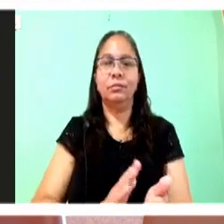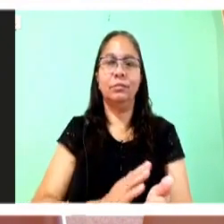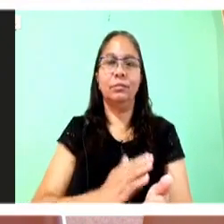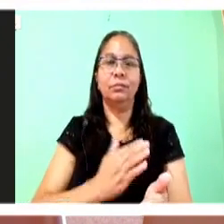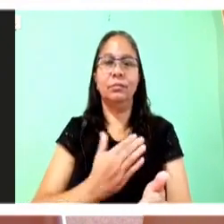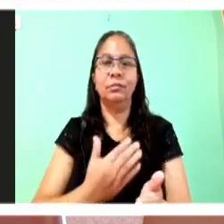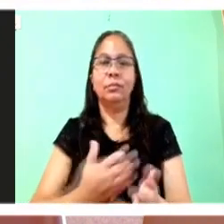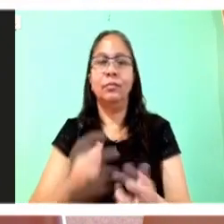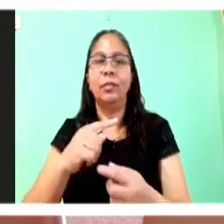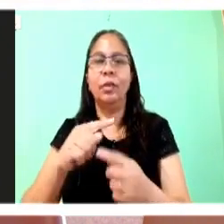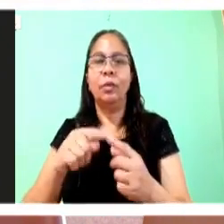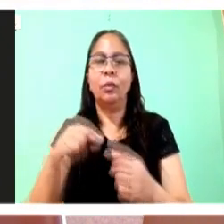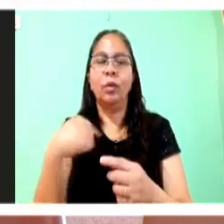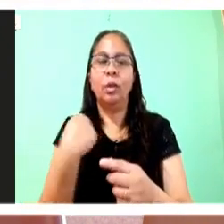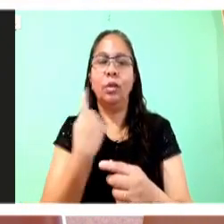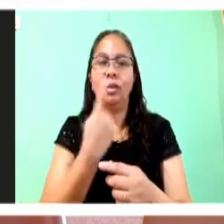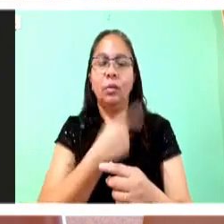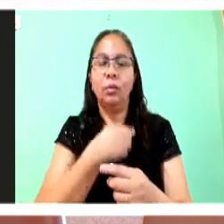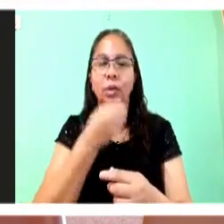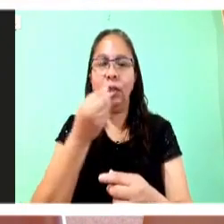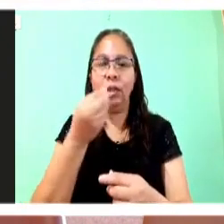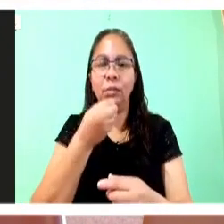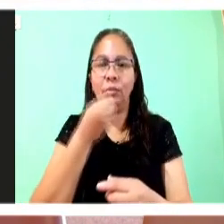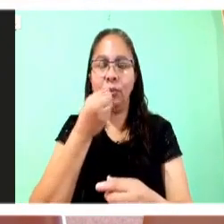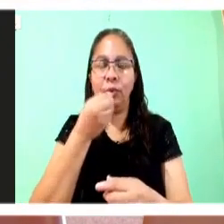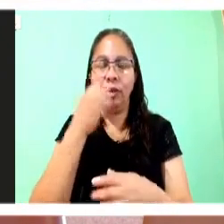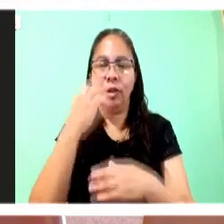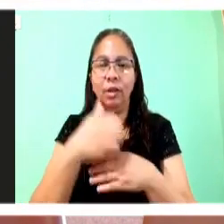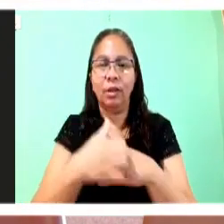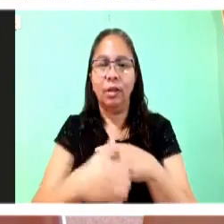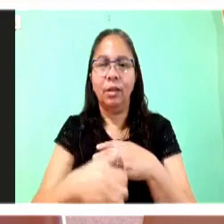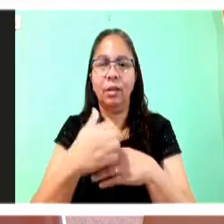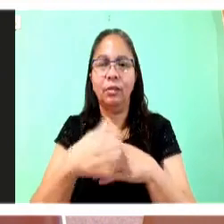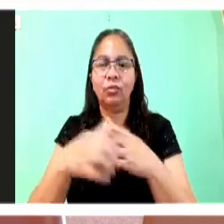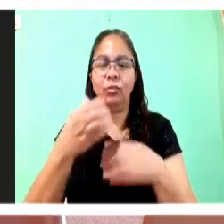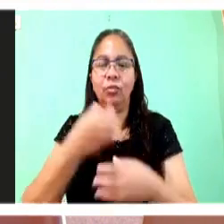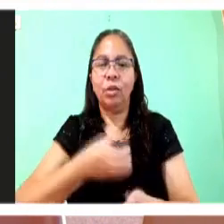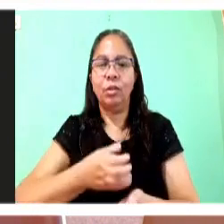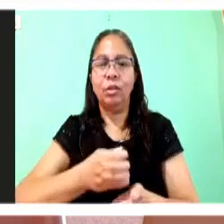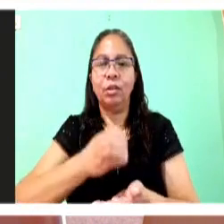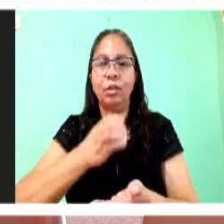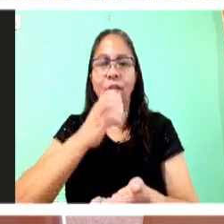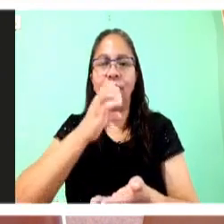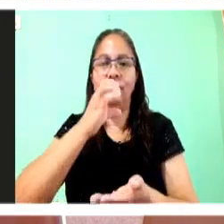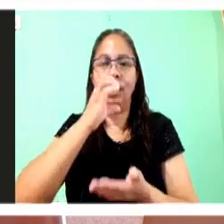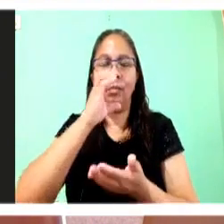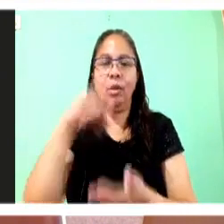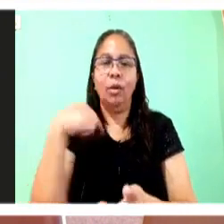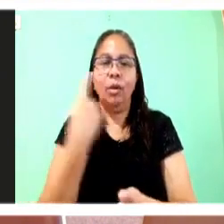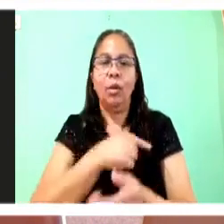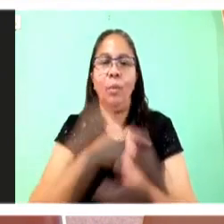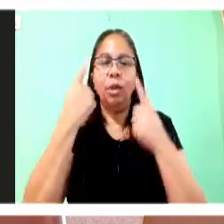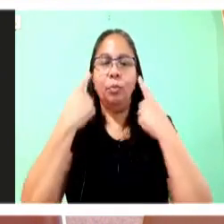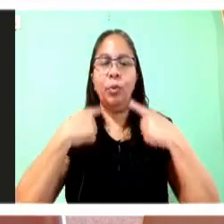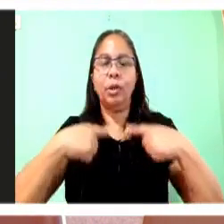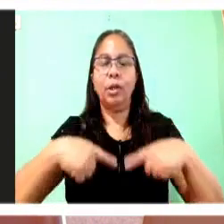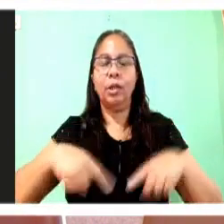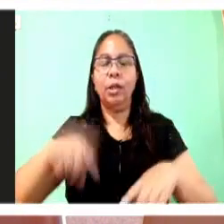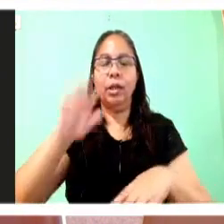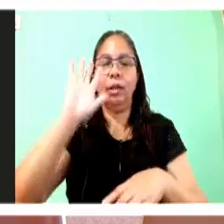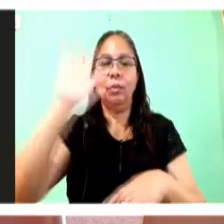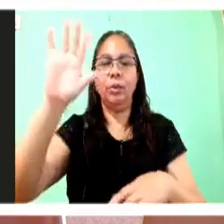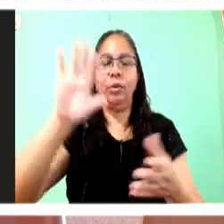When we eat this bread and drink this cup, we